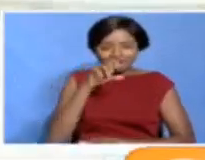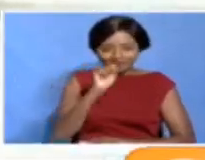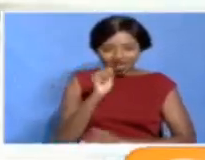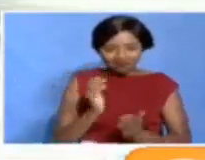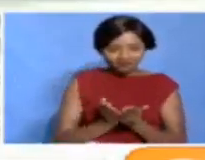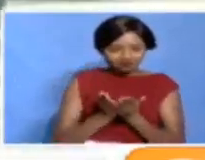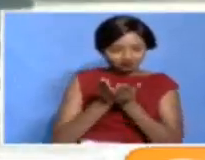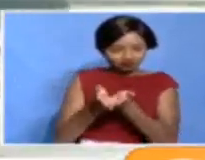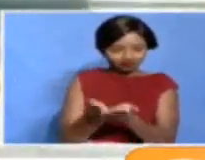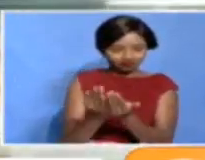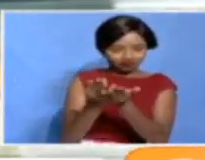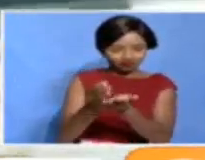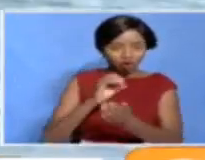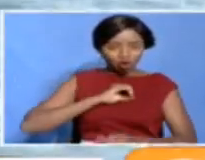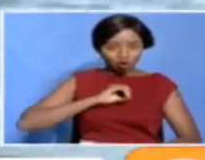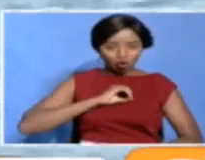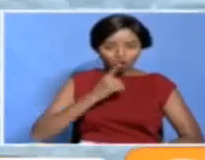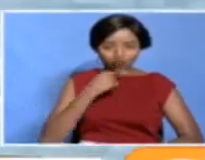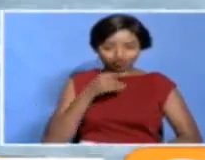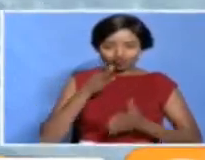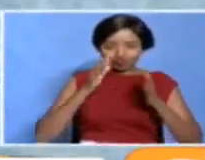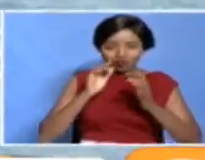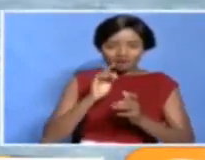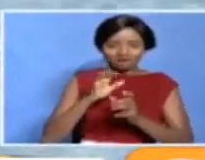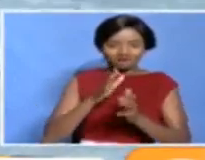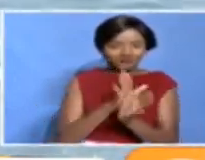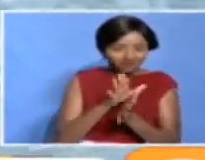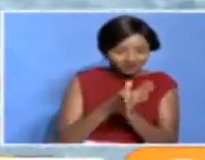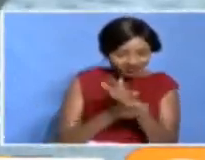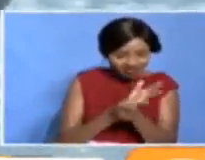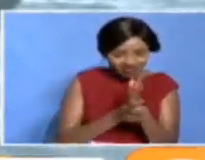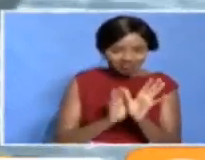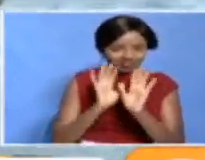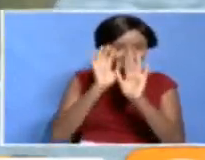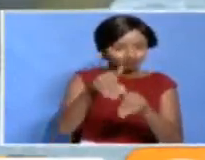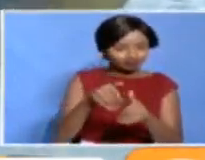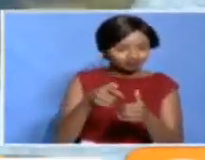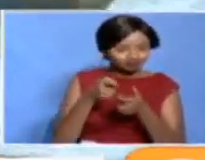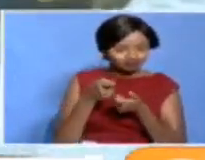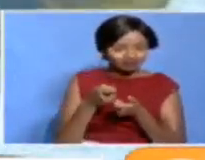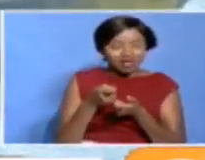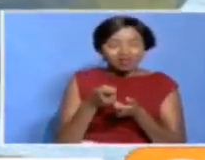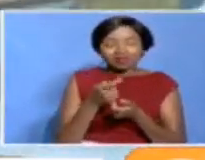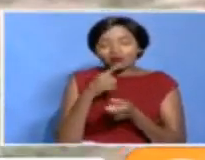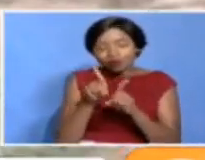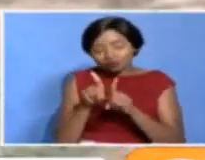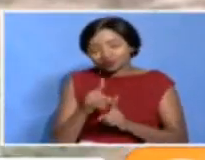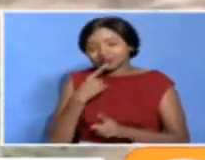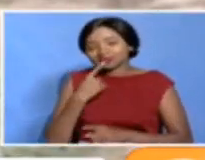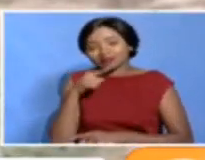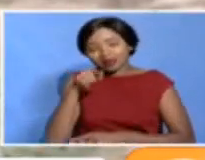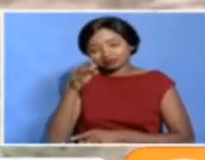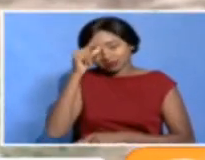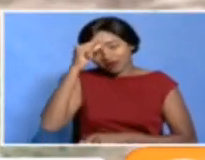to the fishermen were also seized by the officers during the arrest. He has called on the government to find a lasting